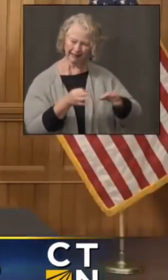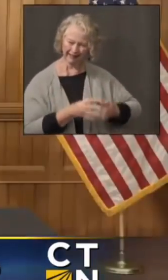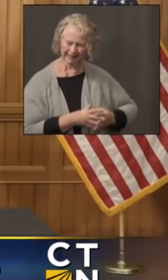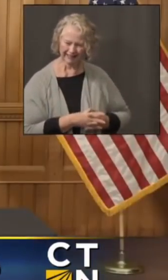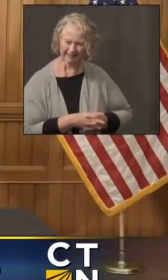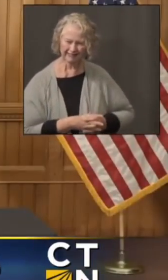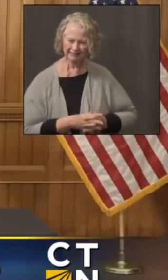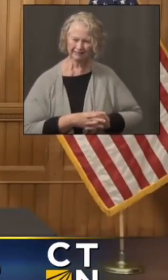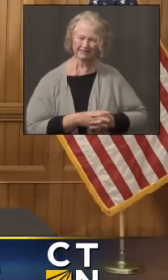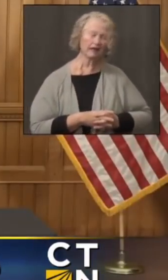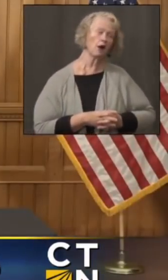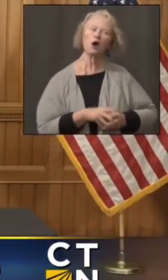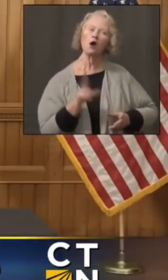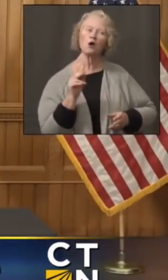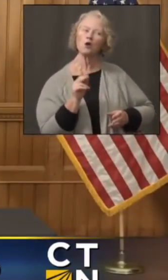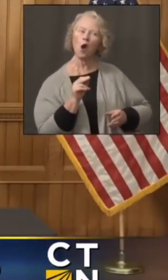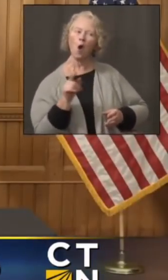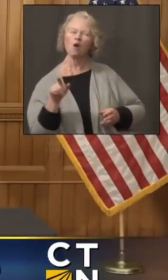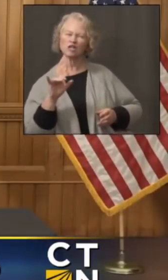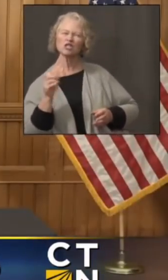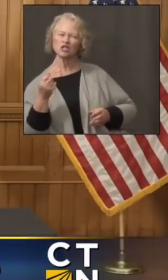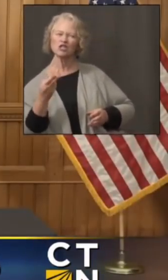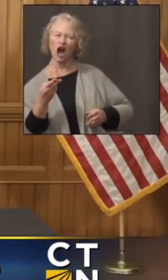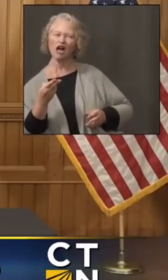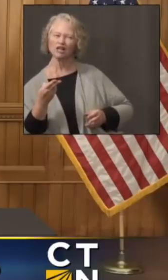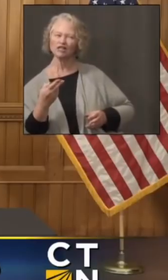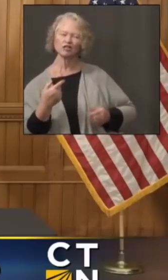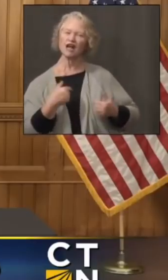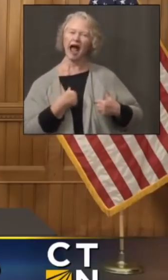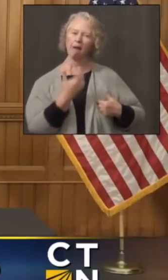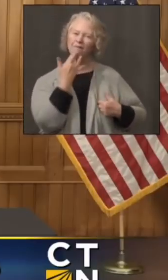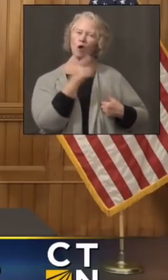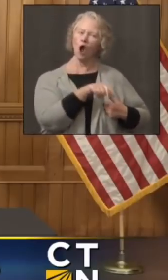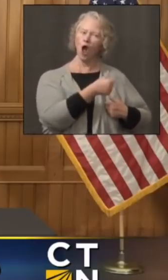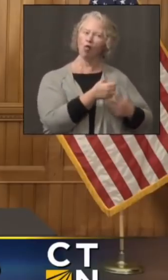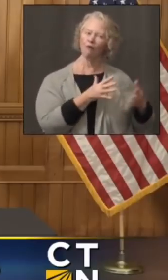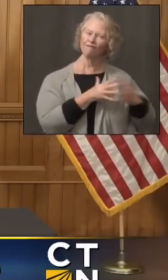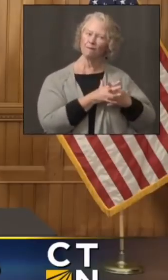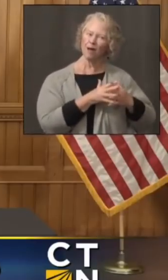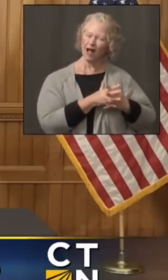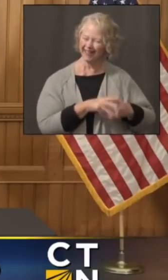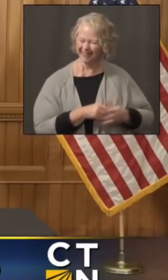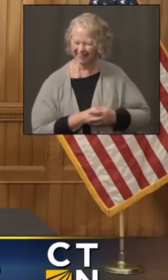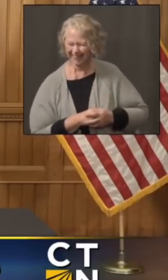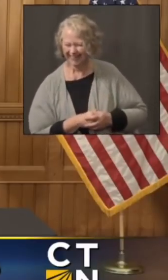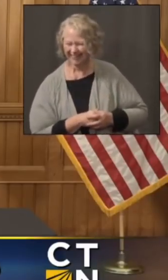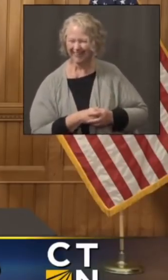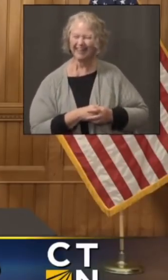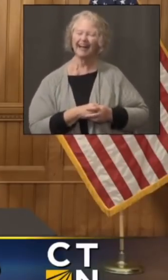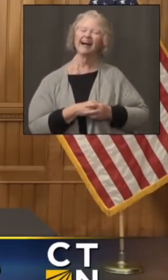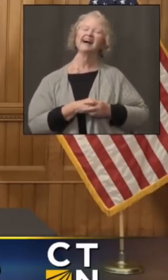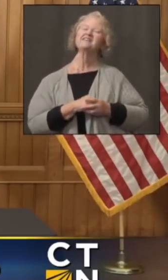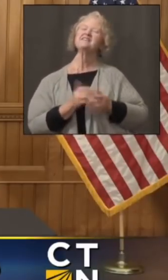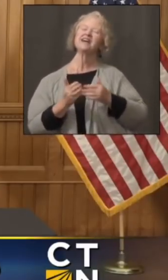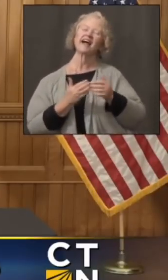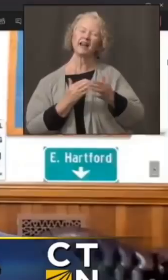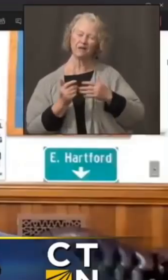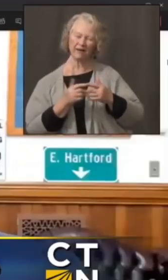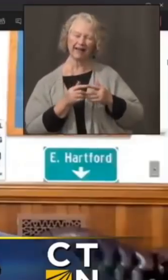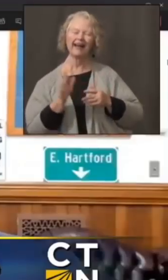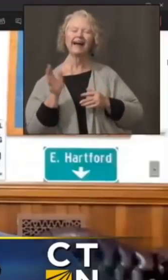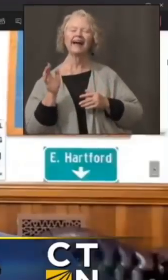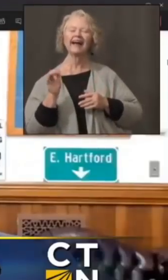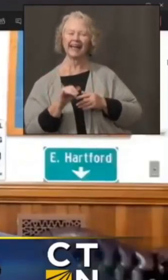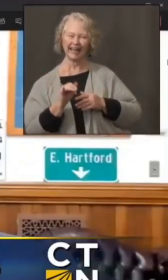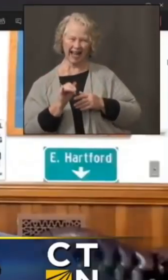Well, actually, Josh is your soccer guru. I do the other football. Other than that, as the governor stated, yes, there's going to be social